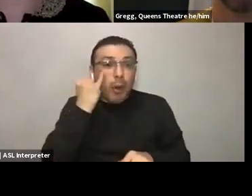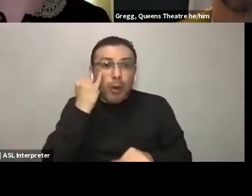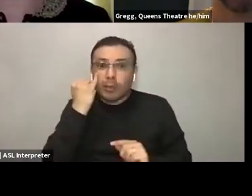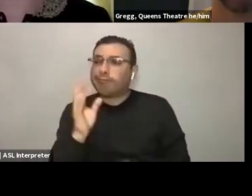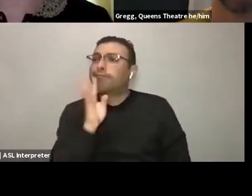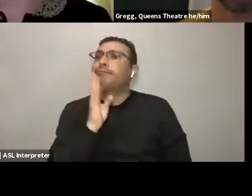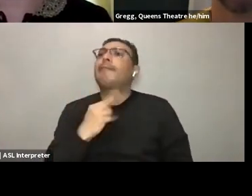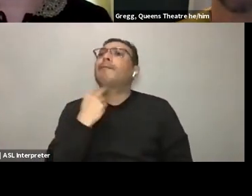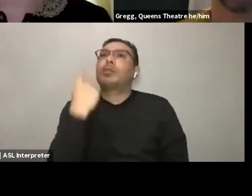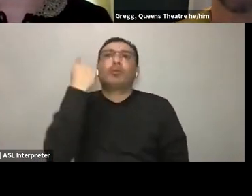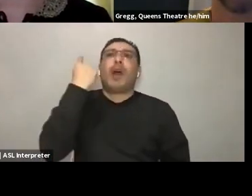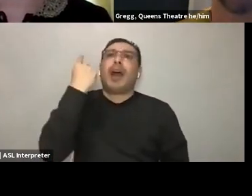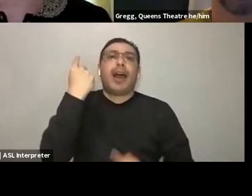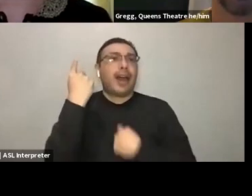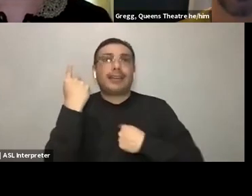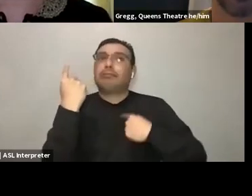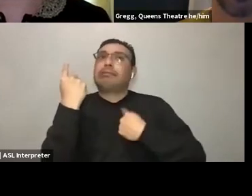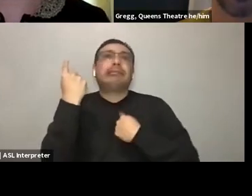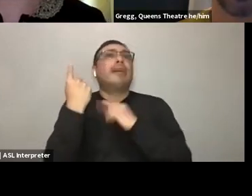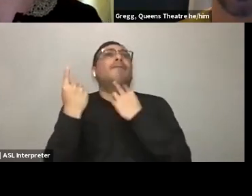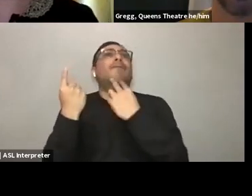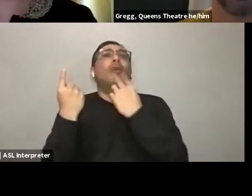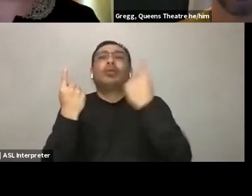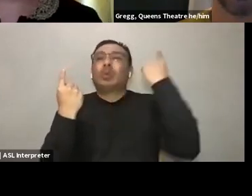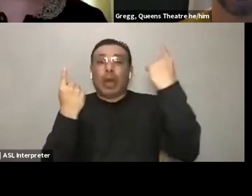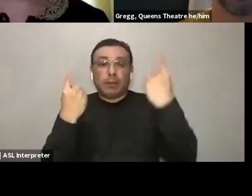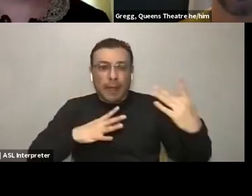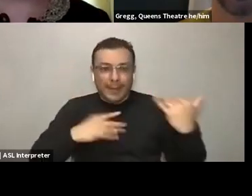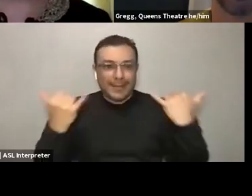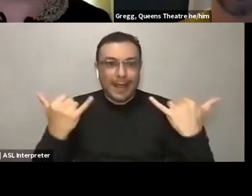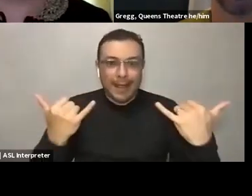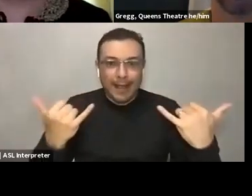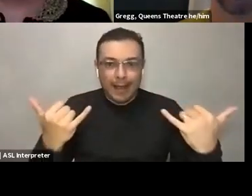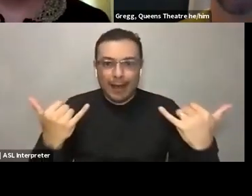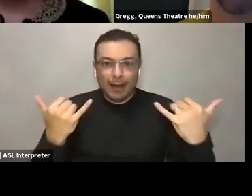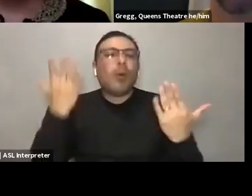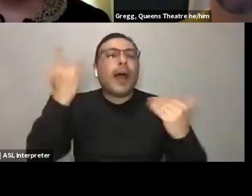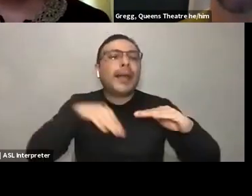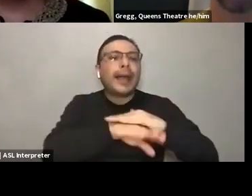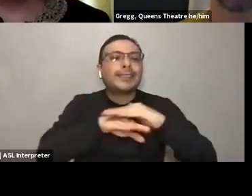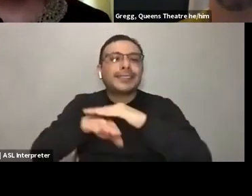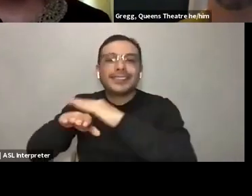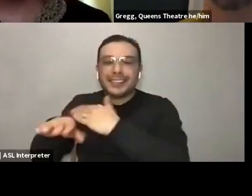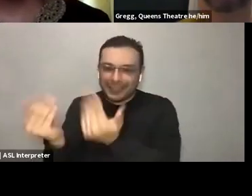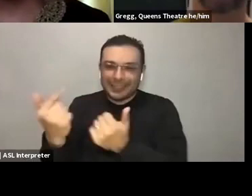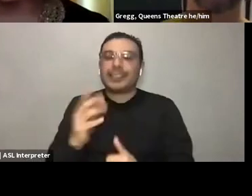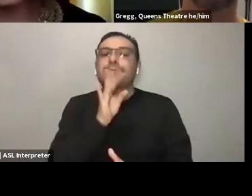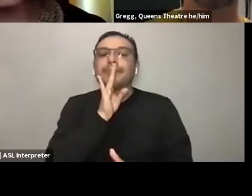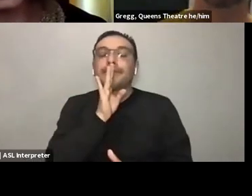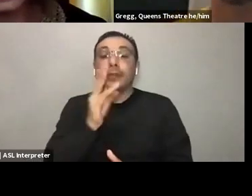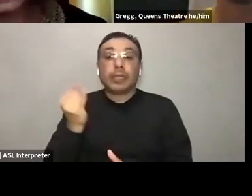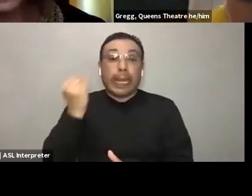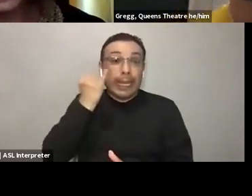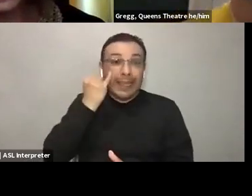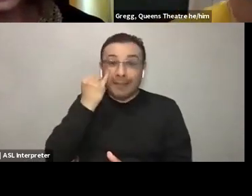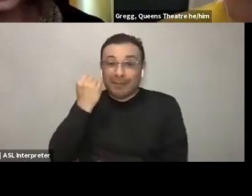your question, I want to invite you to do that. Now, if you're calling in on the phone, that, uh, that function is star nine. If